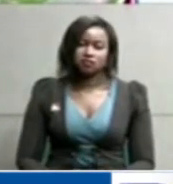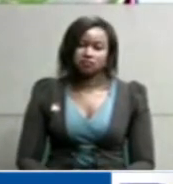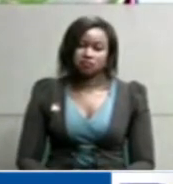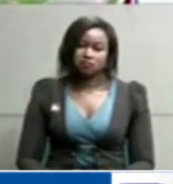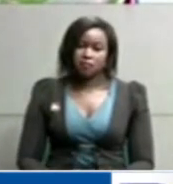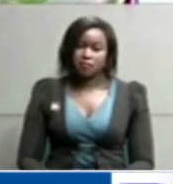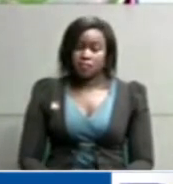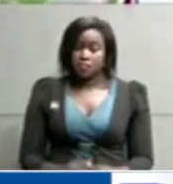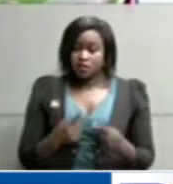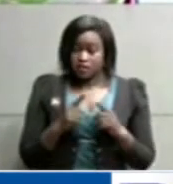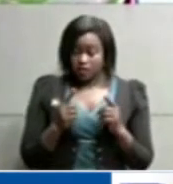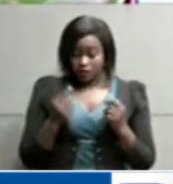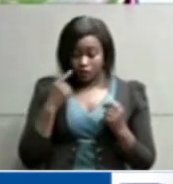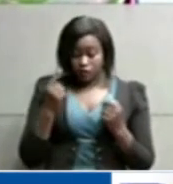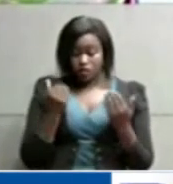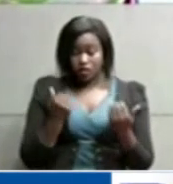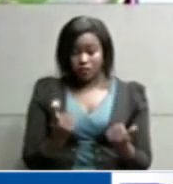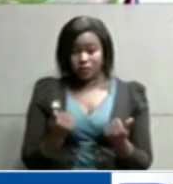Meanwhile,